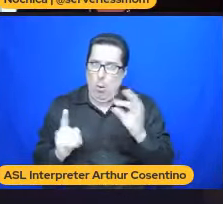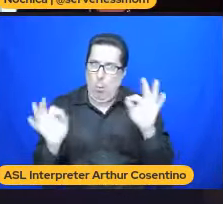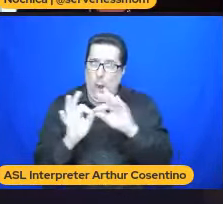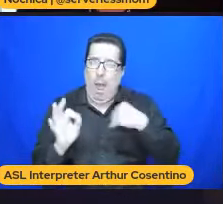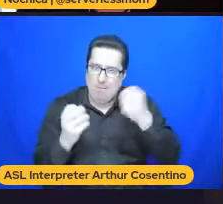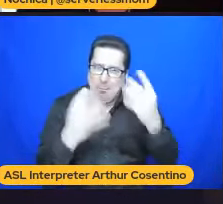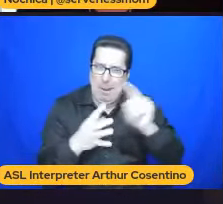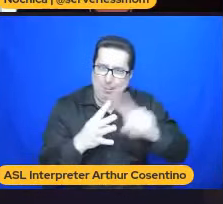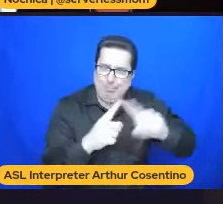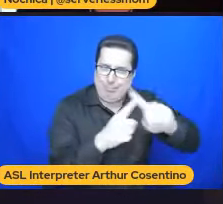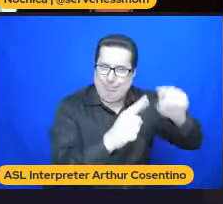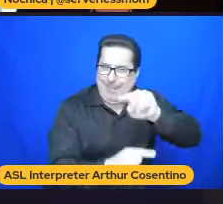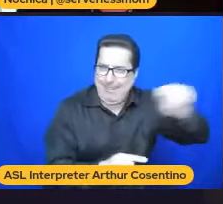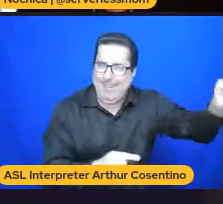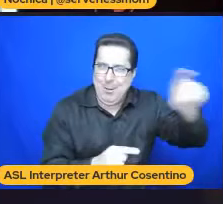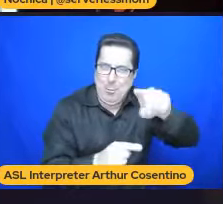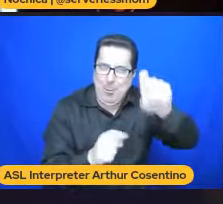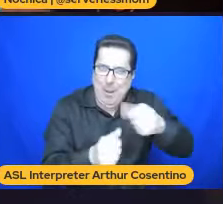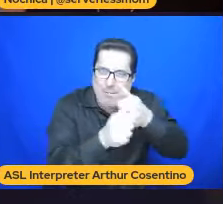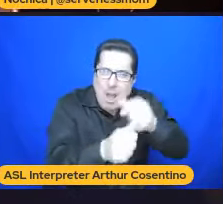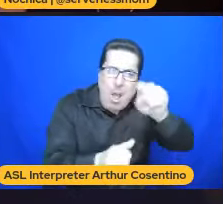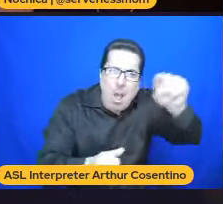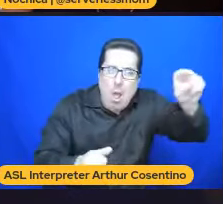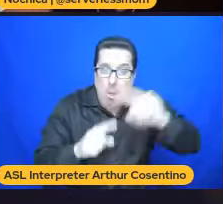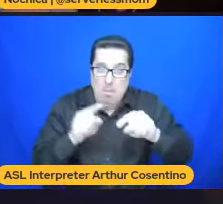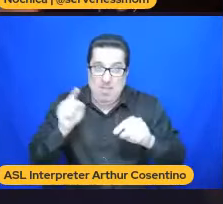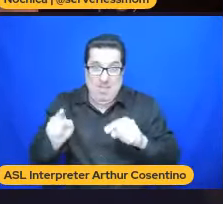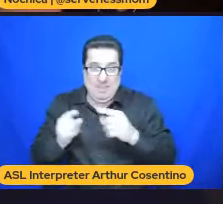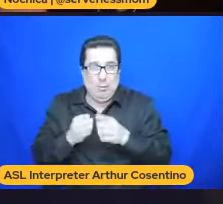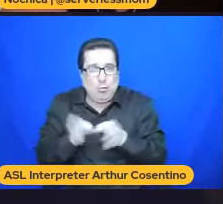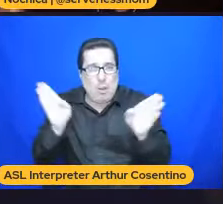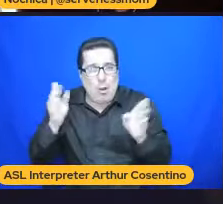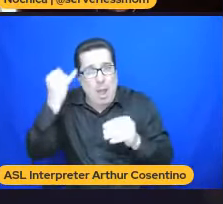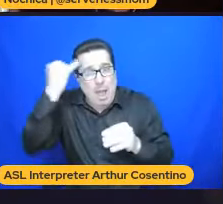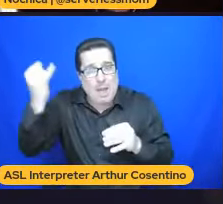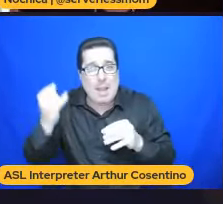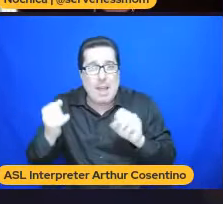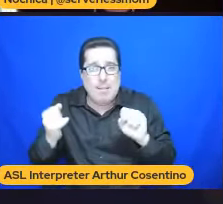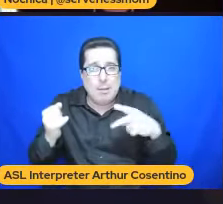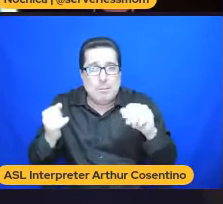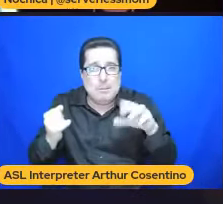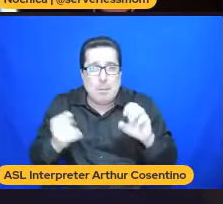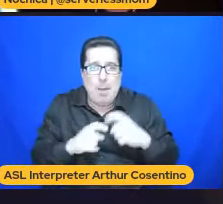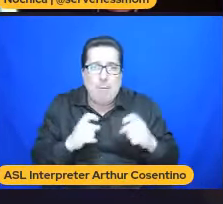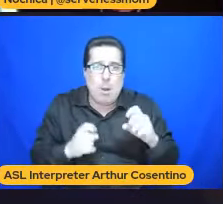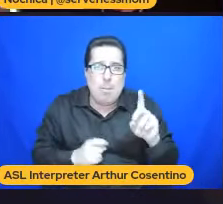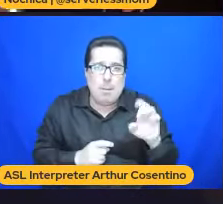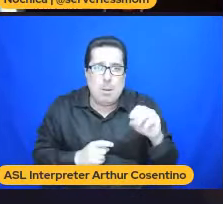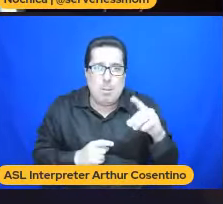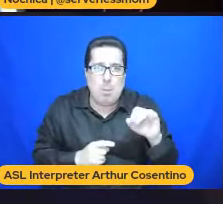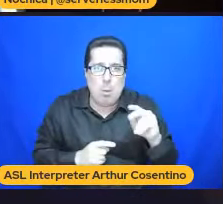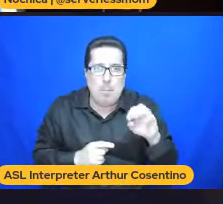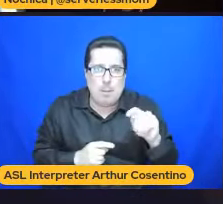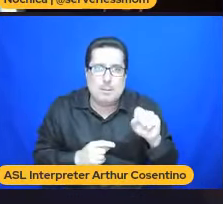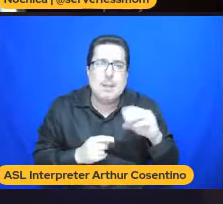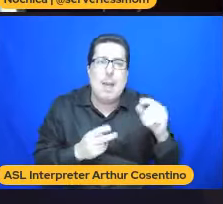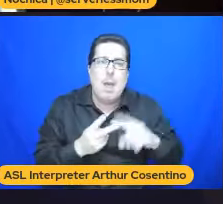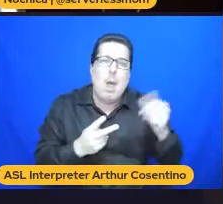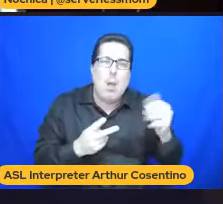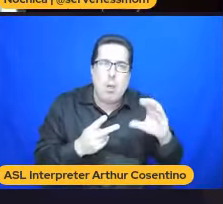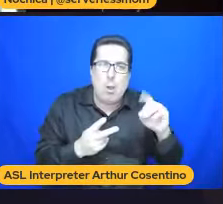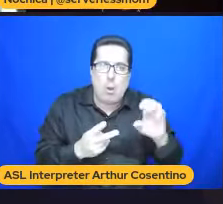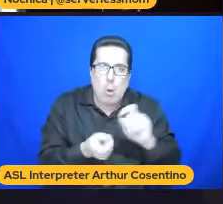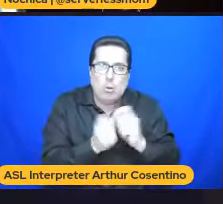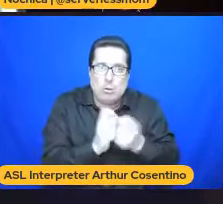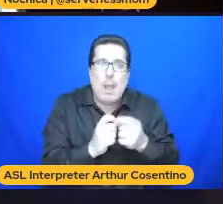the sort of general ideas for moving to a space where deployments and other code changes are more observable by your